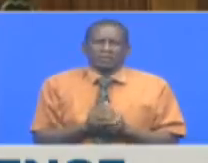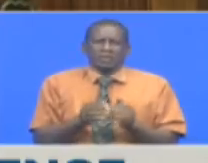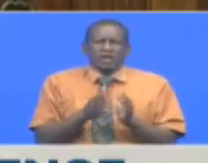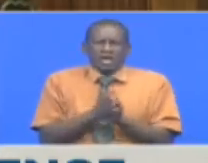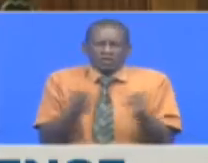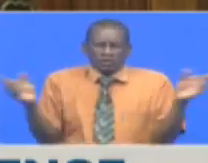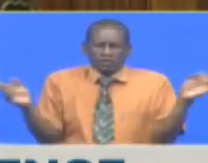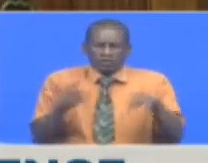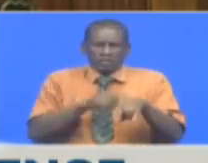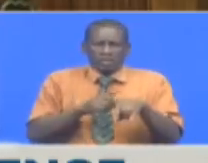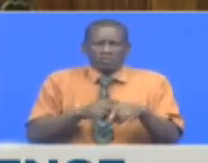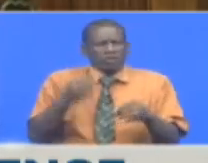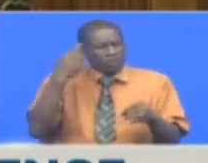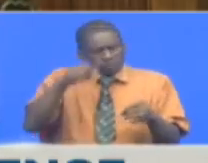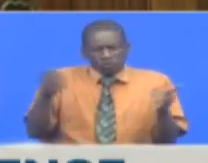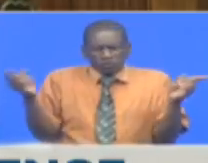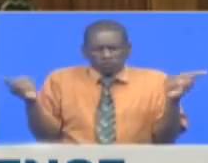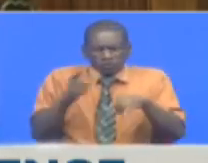short-term political gain,